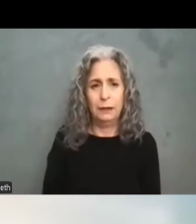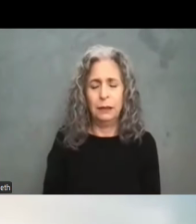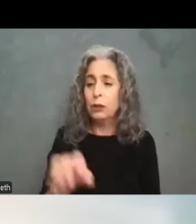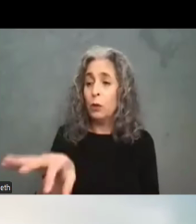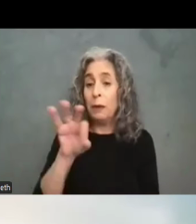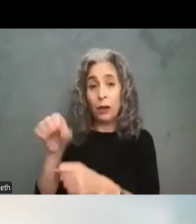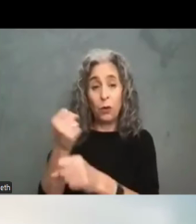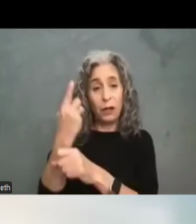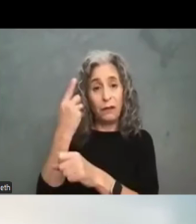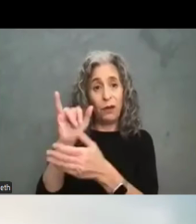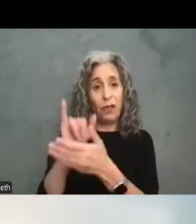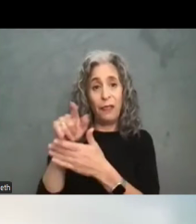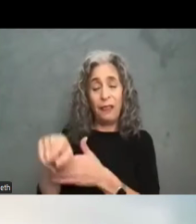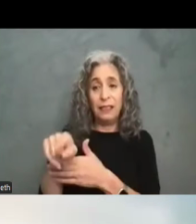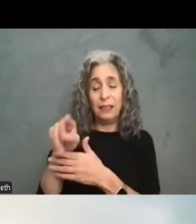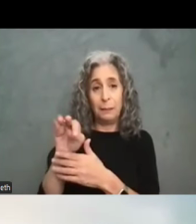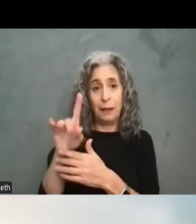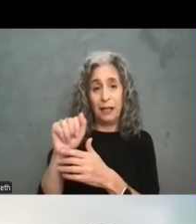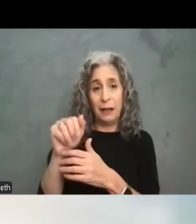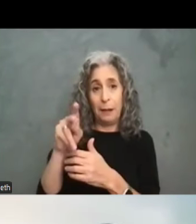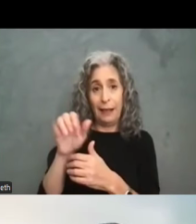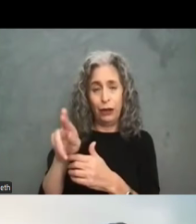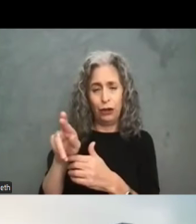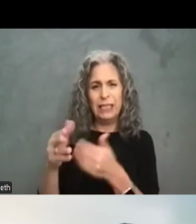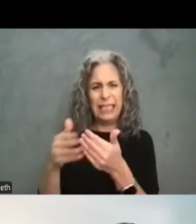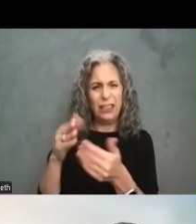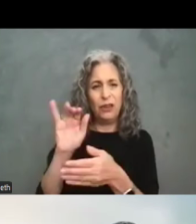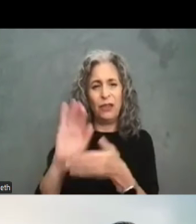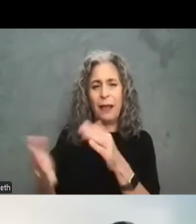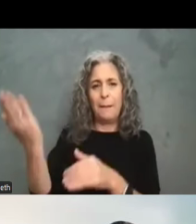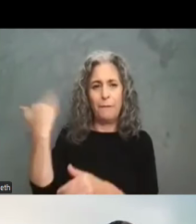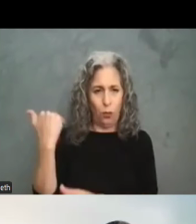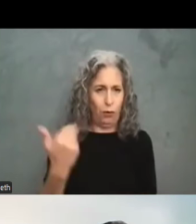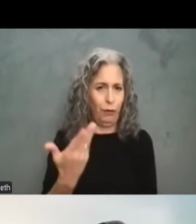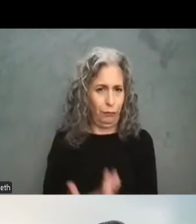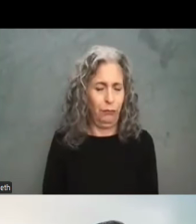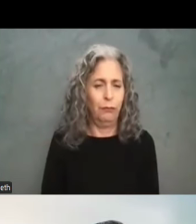winner for this $100 purchase is a lot easier than it was before.